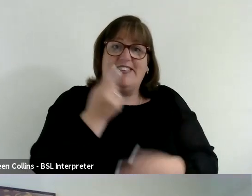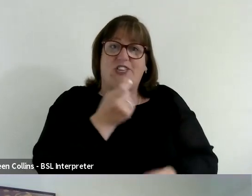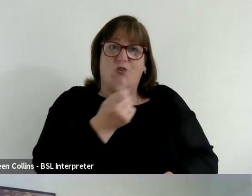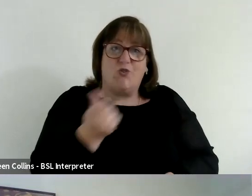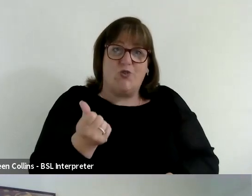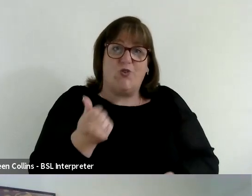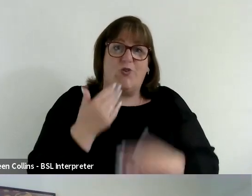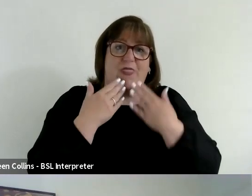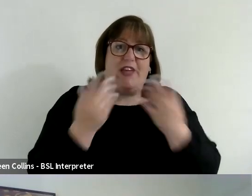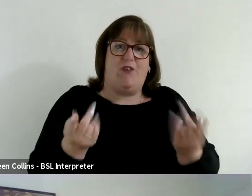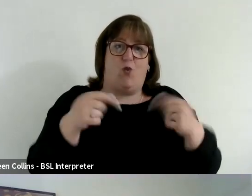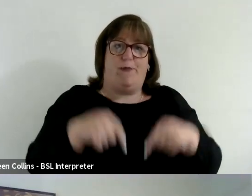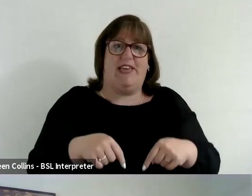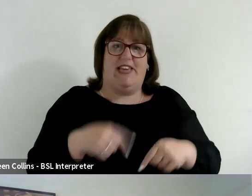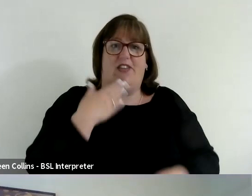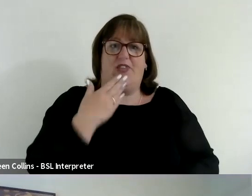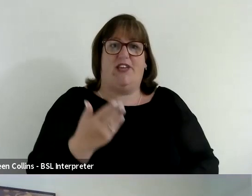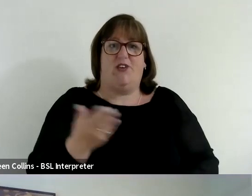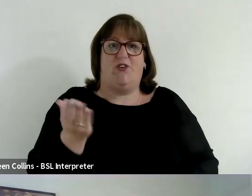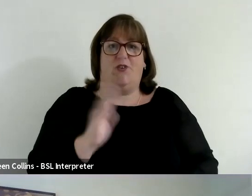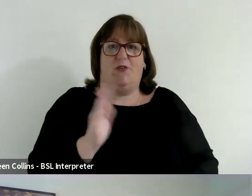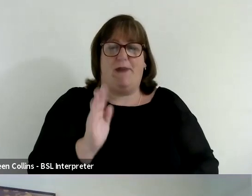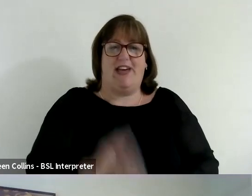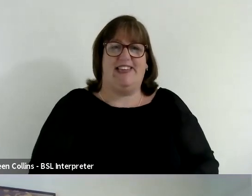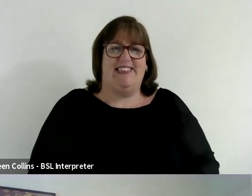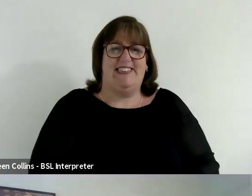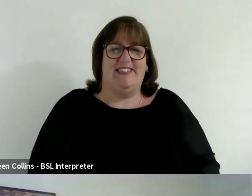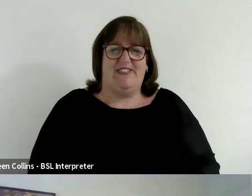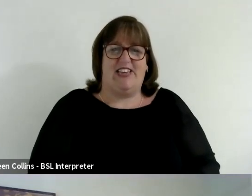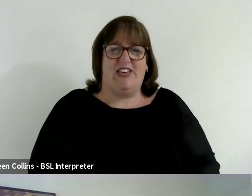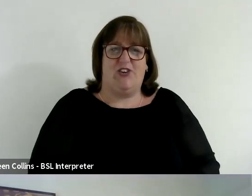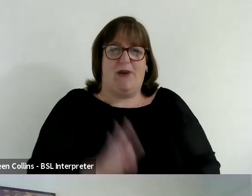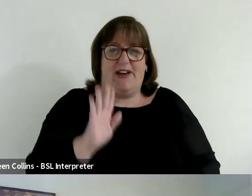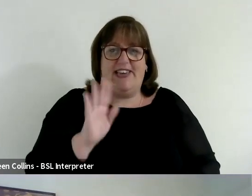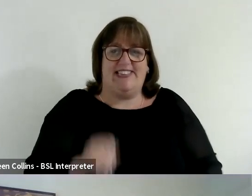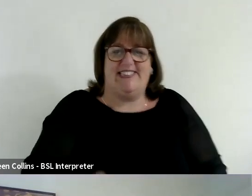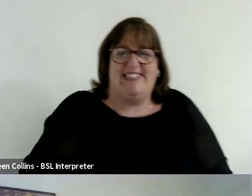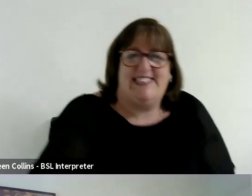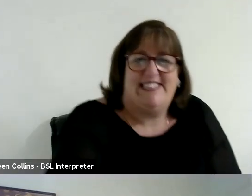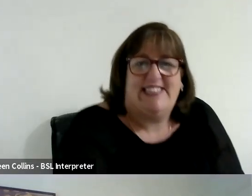Definitely. Thank you so much. Thanks very much, everyone. Bye-bye. Bye.